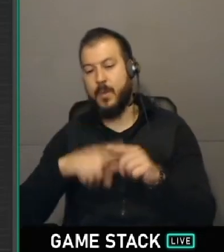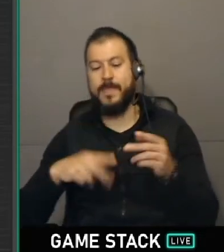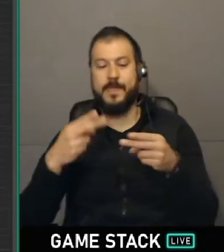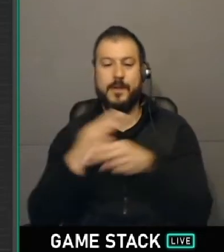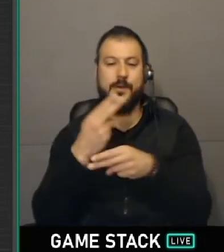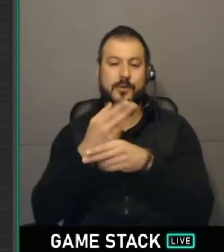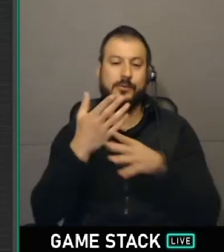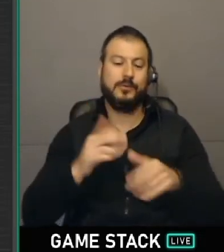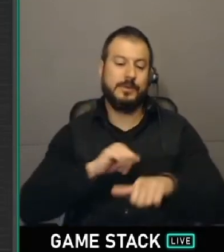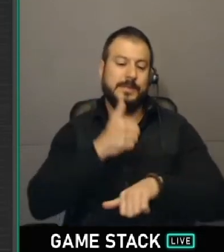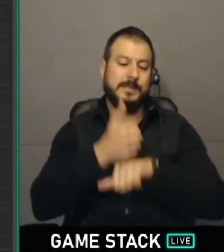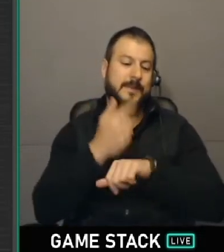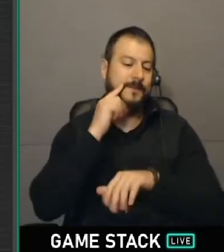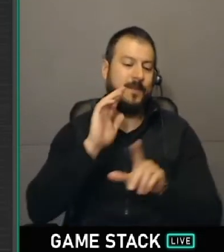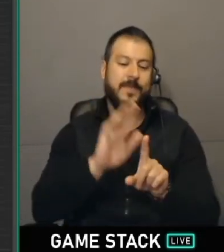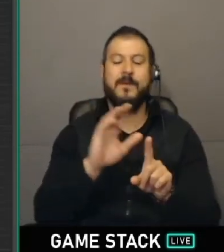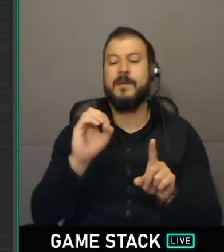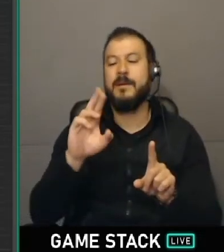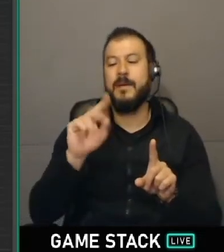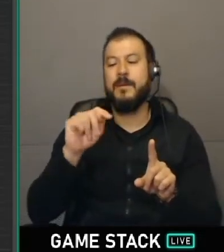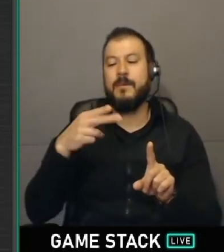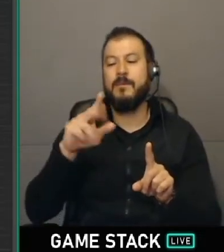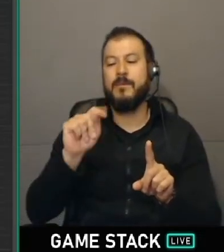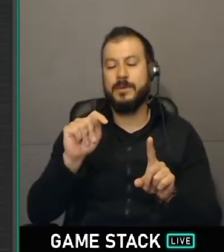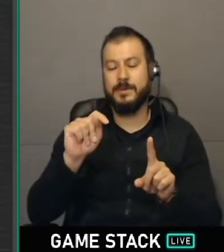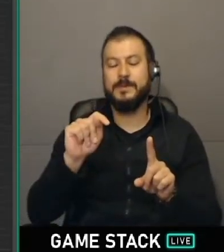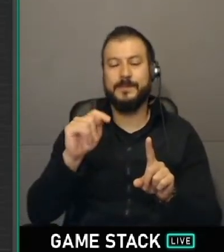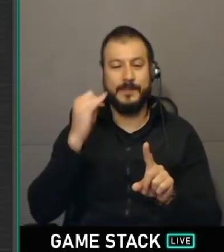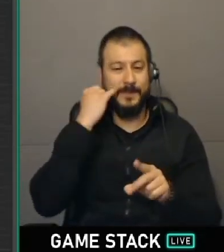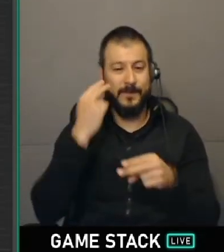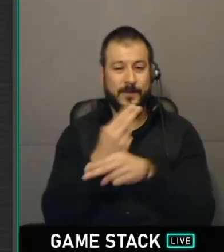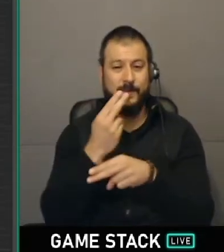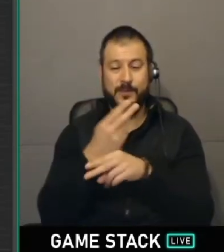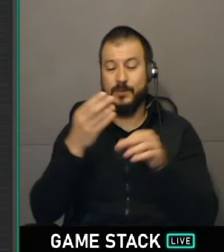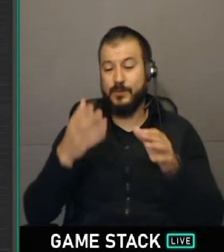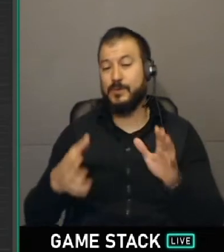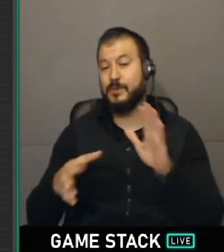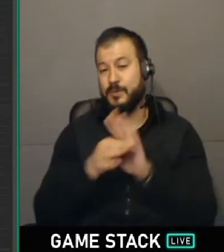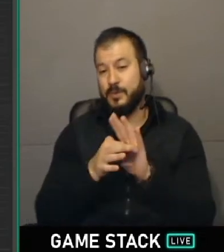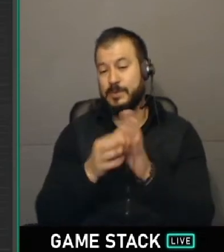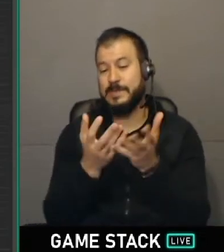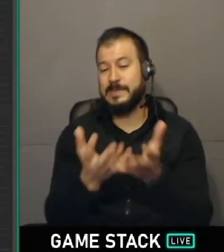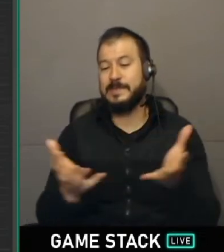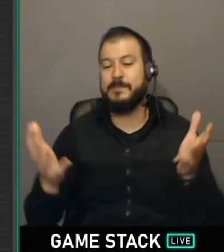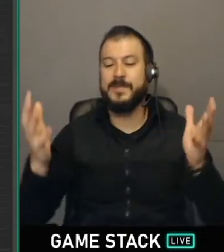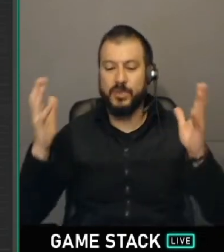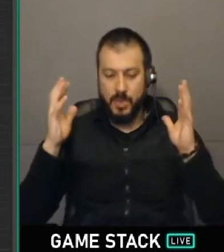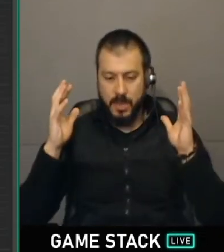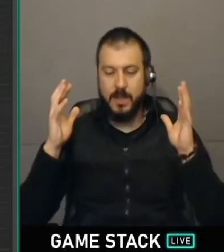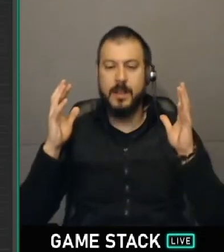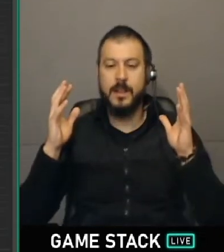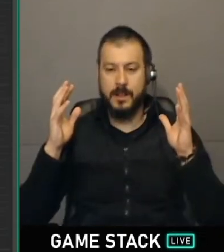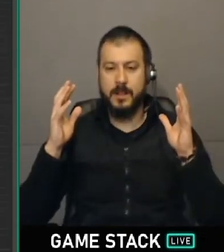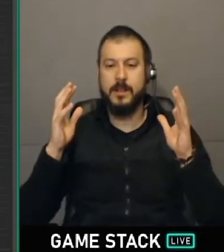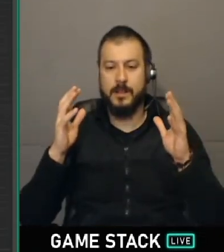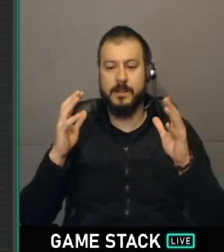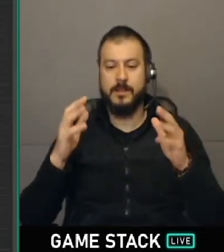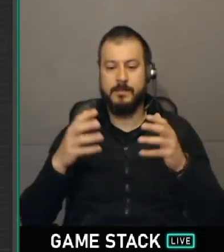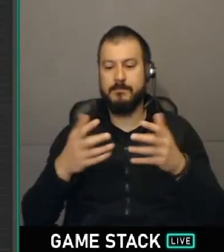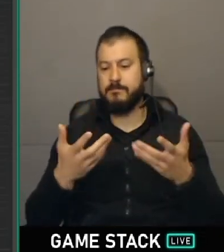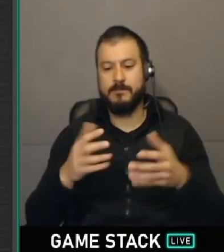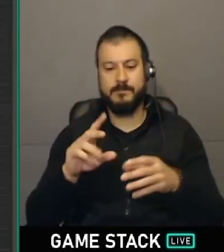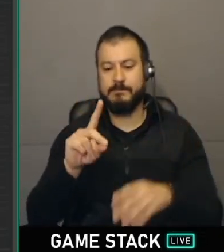their output. And if the user has chosen a spatial rendering device, it